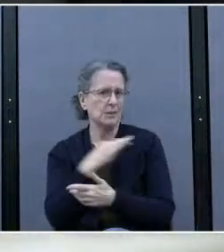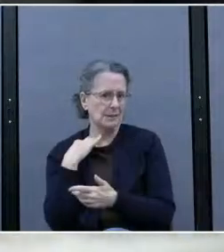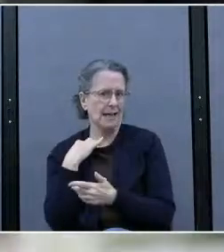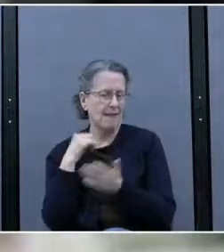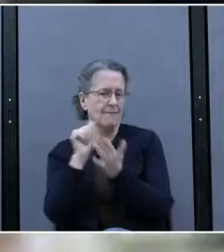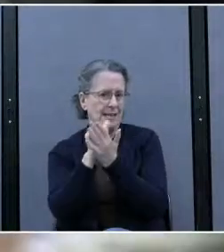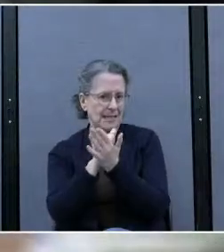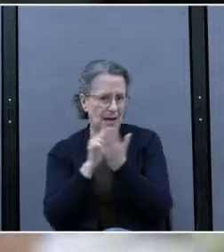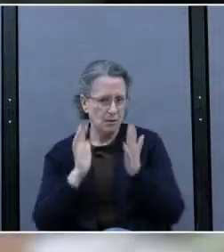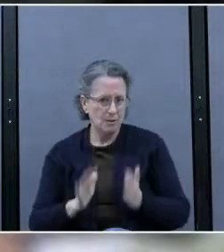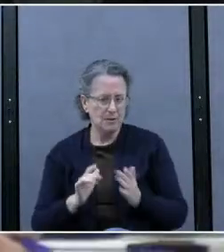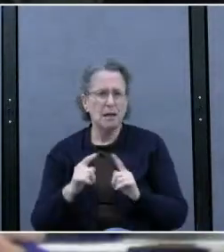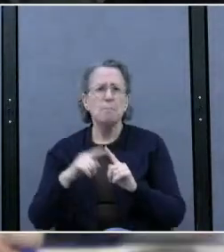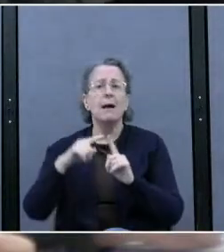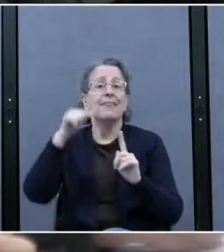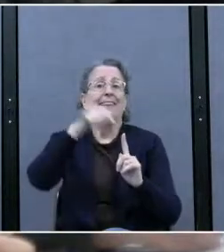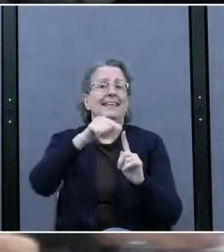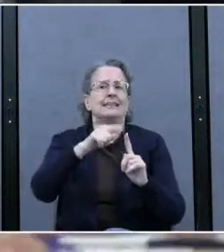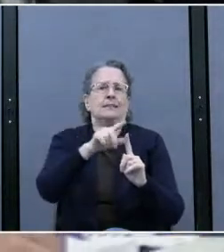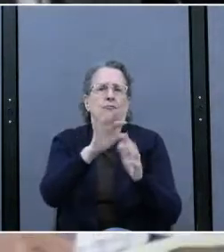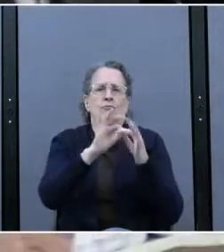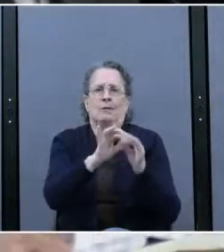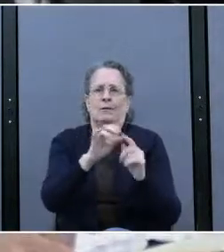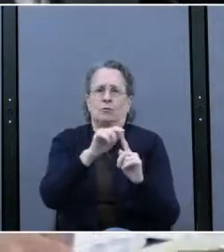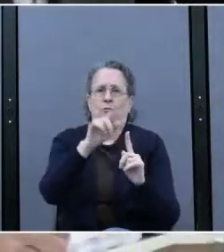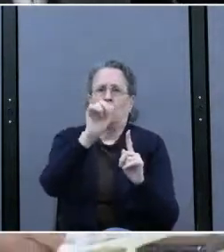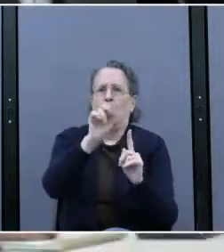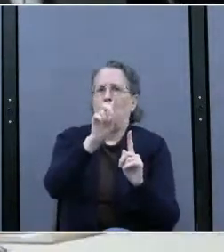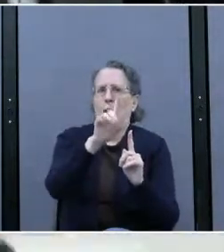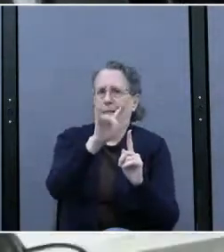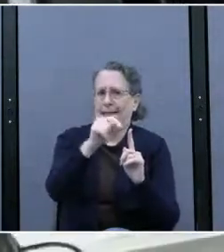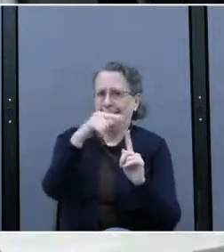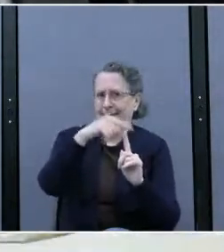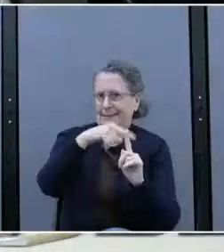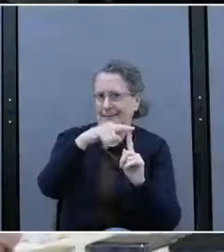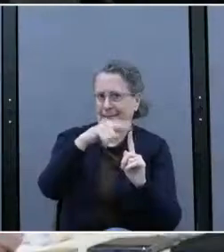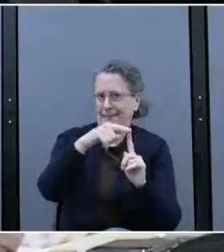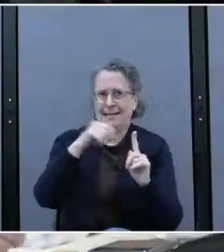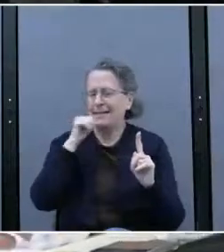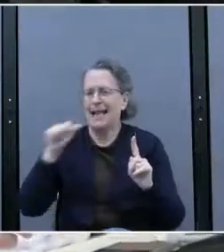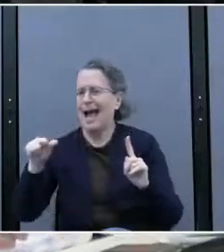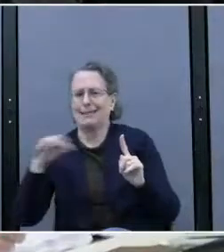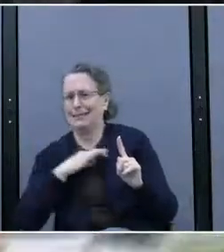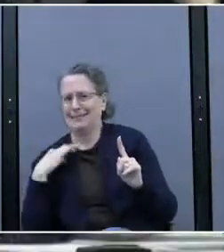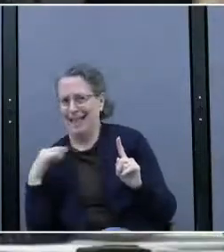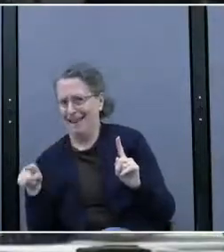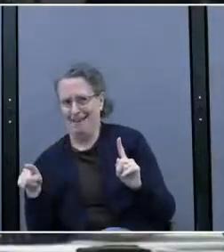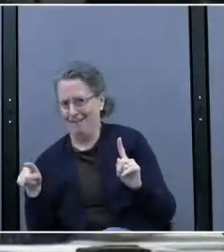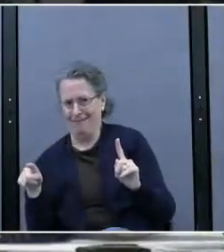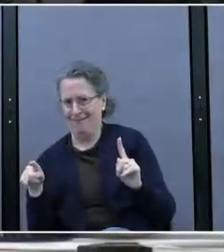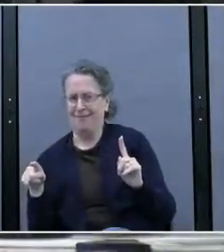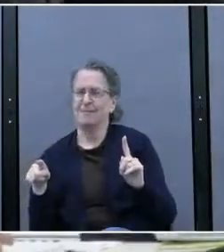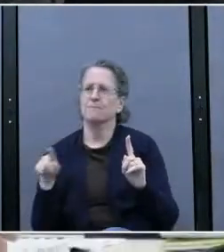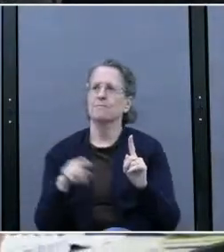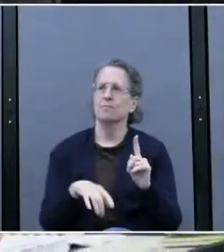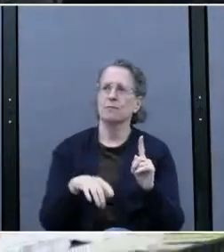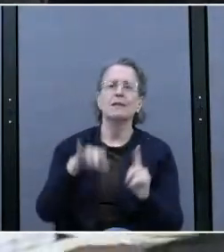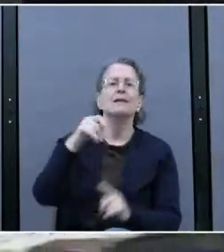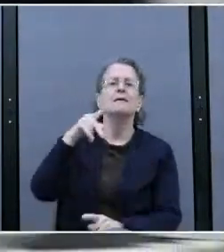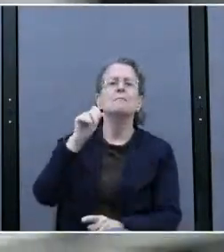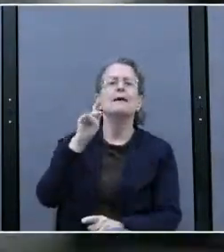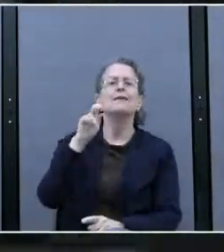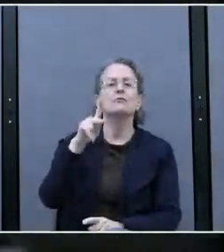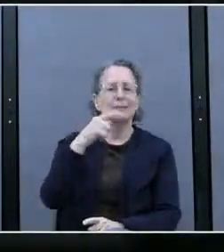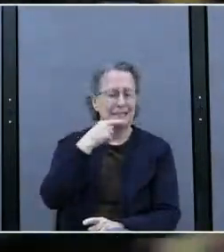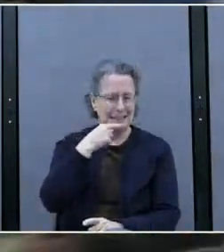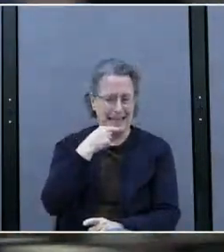for the audit? You're good. Sorry about You're good. that. Yes, this is for the